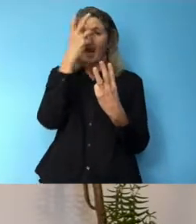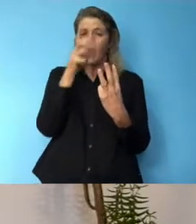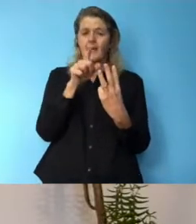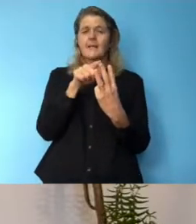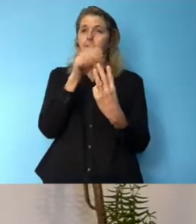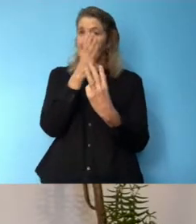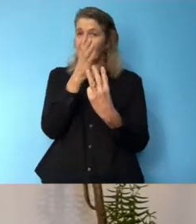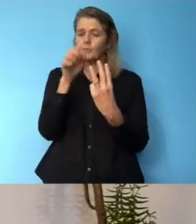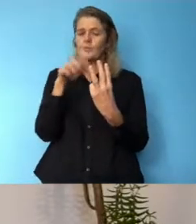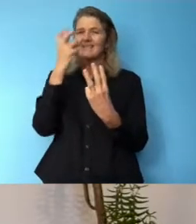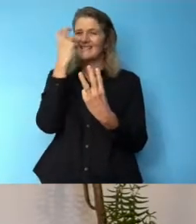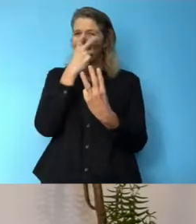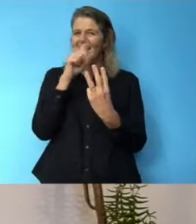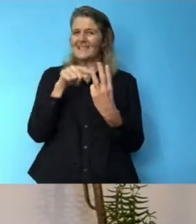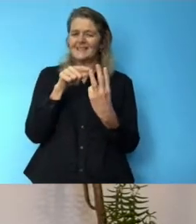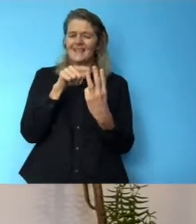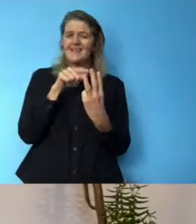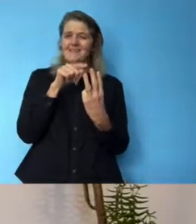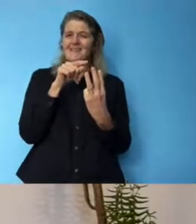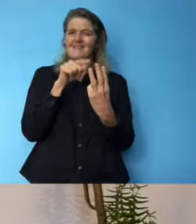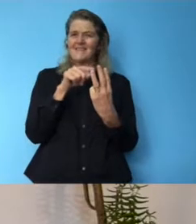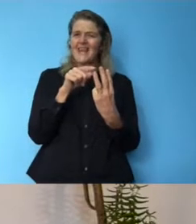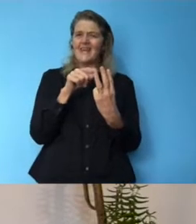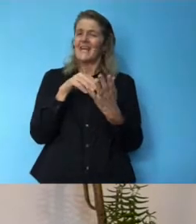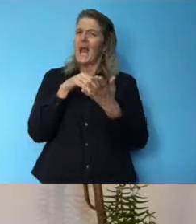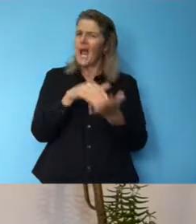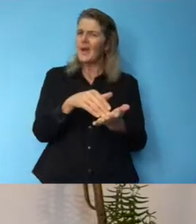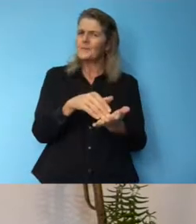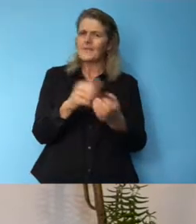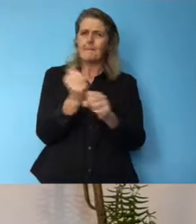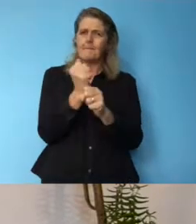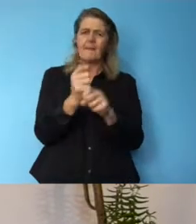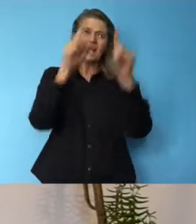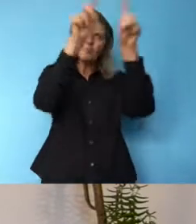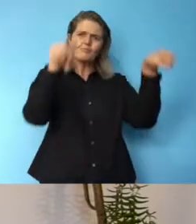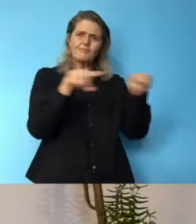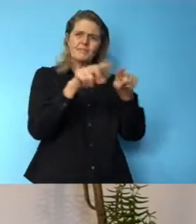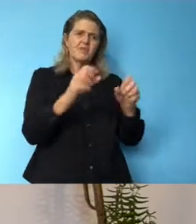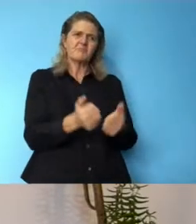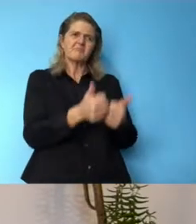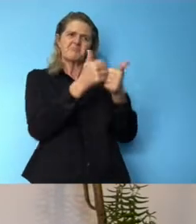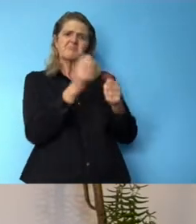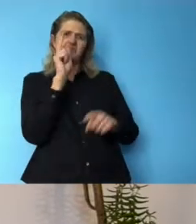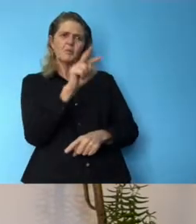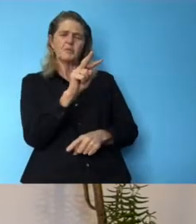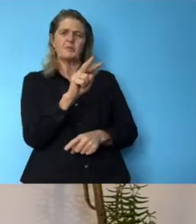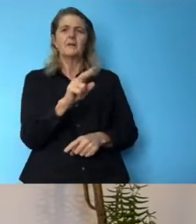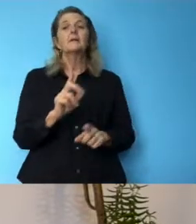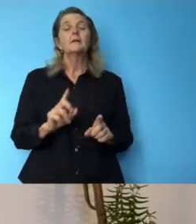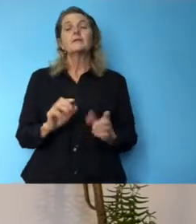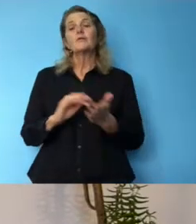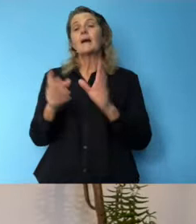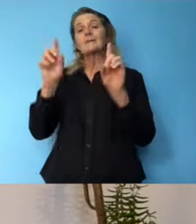colour. So we're going to start with one of my favourite combinations, which is purple and yellow.